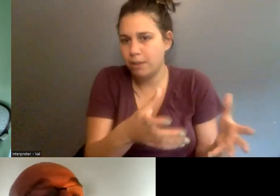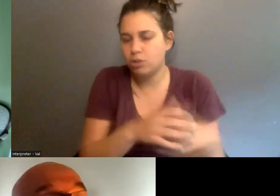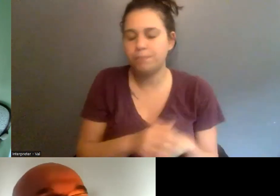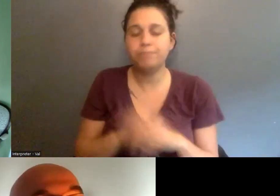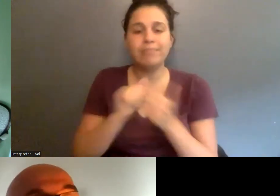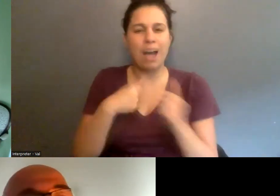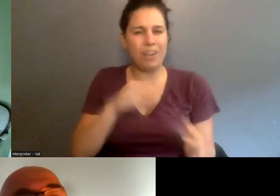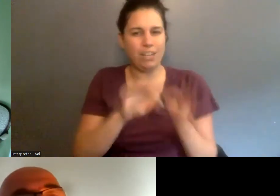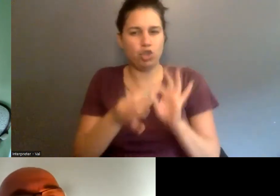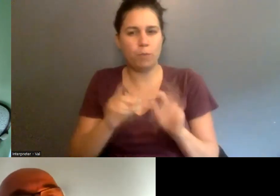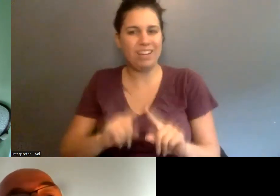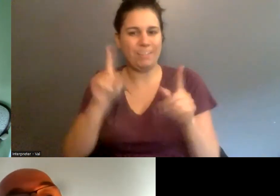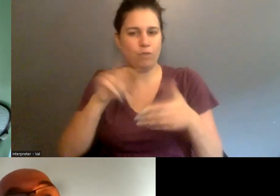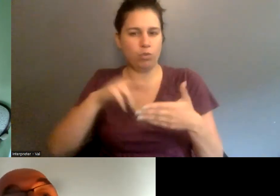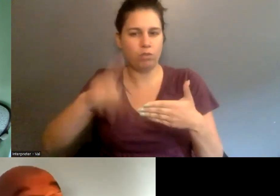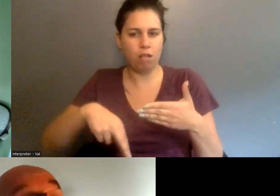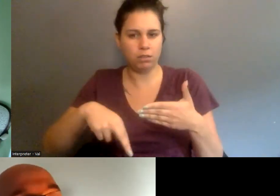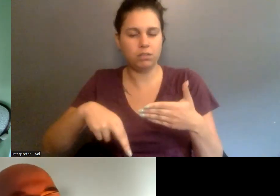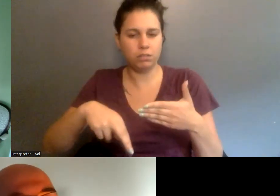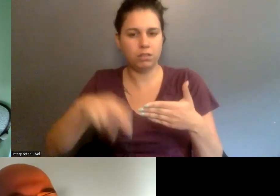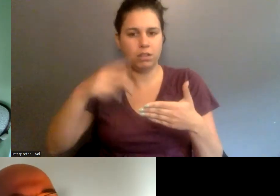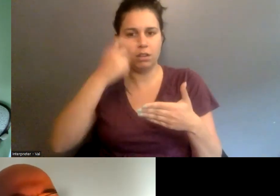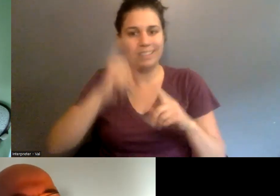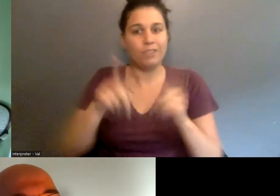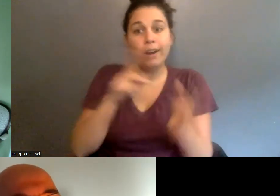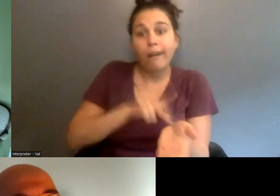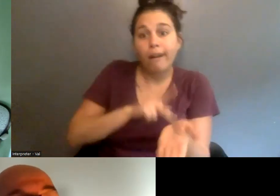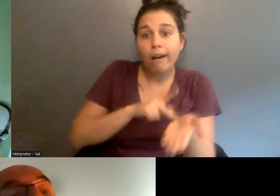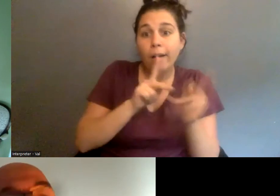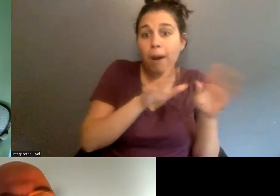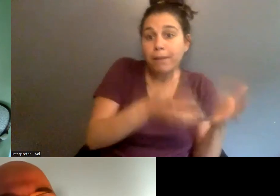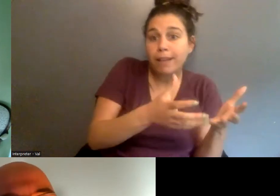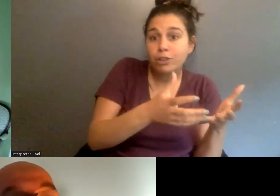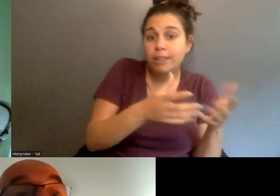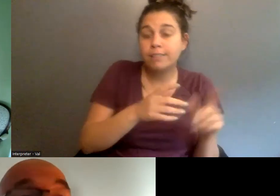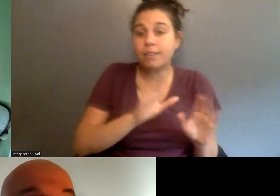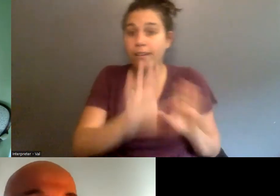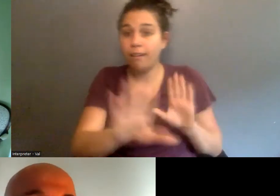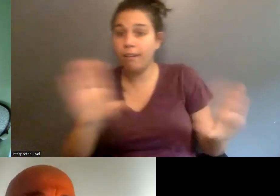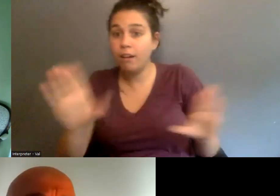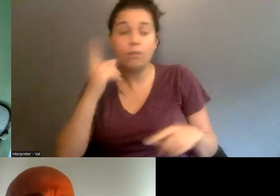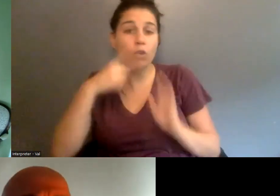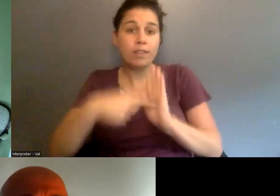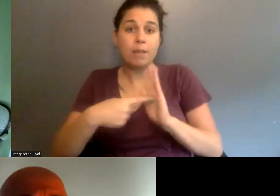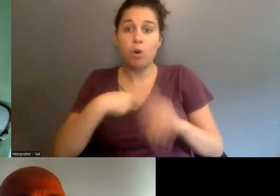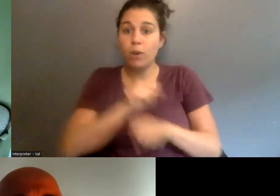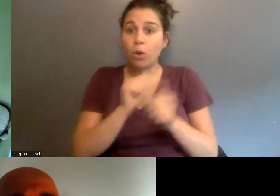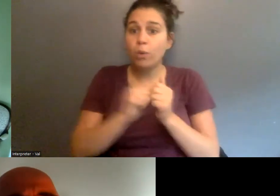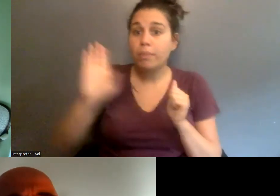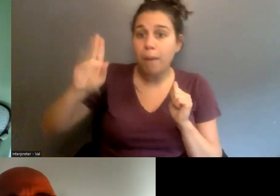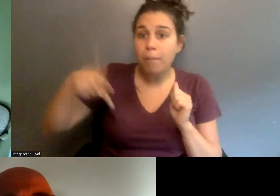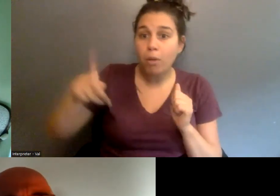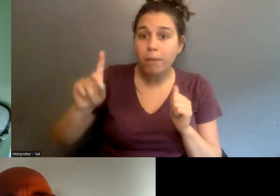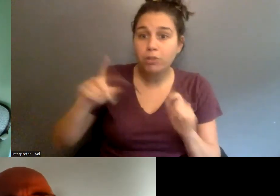results differently, thinking about different psychiatric populations? One example, bipolar patients. Yeah,